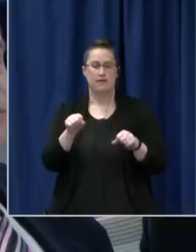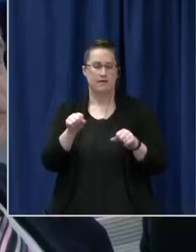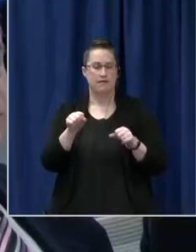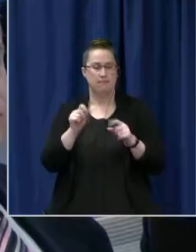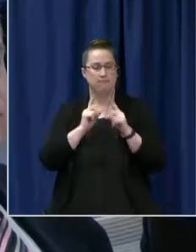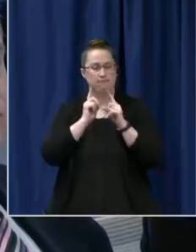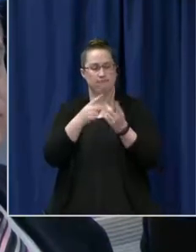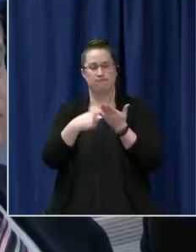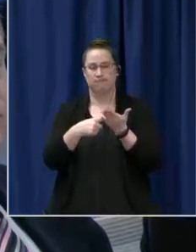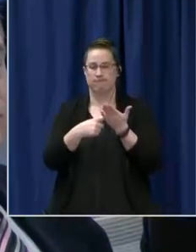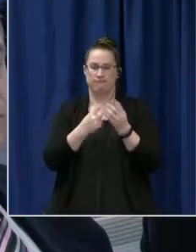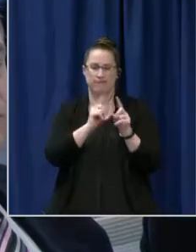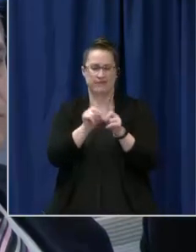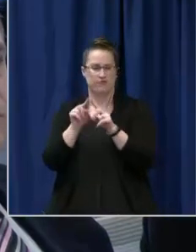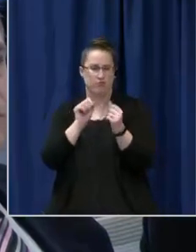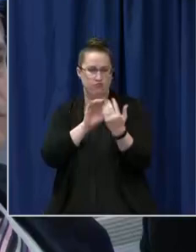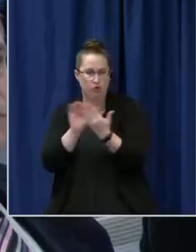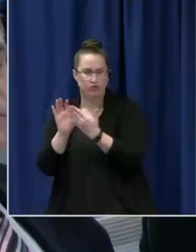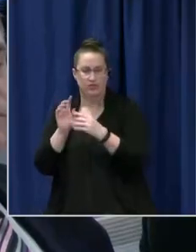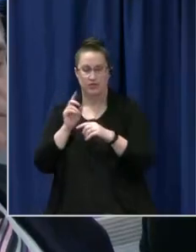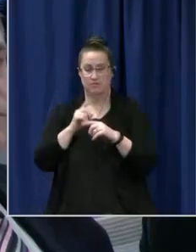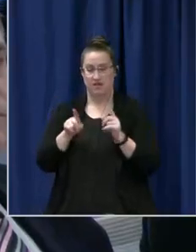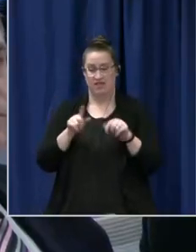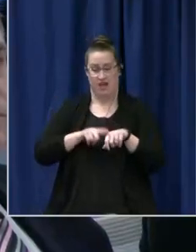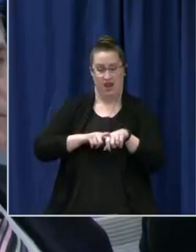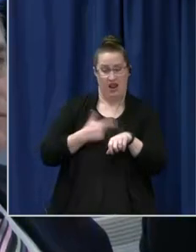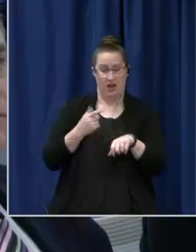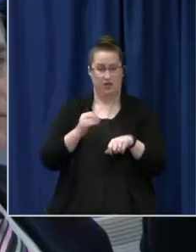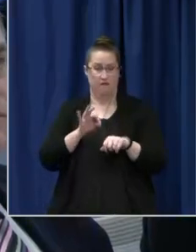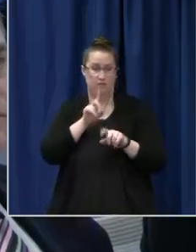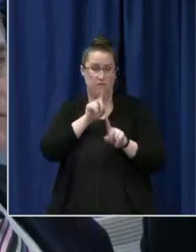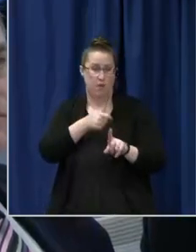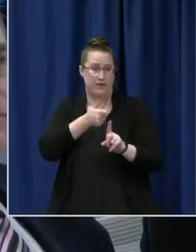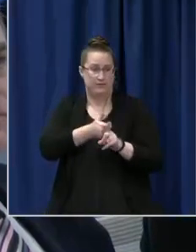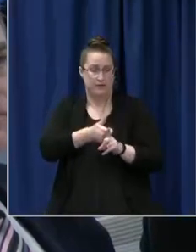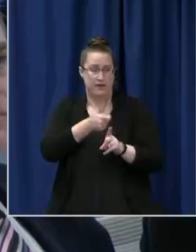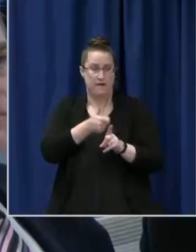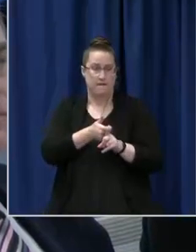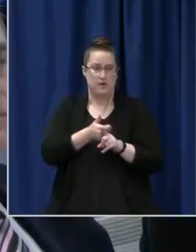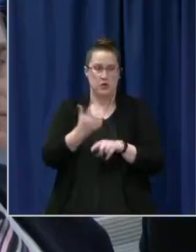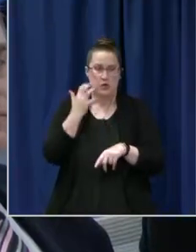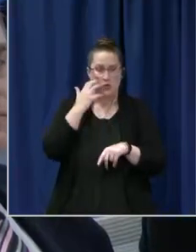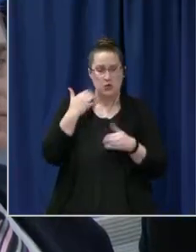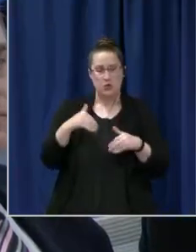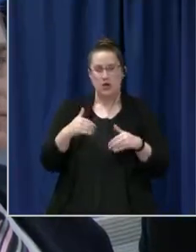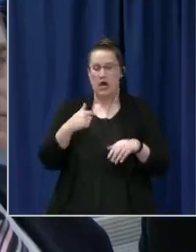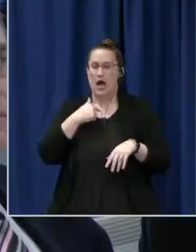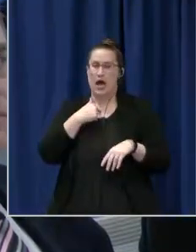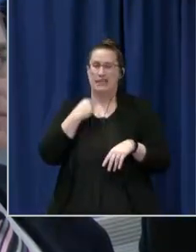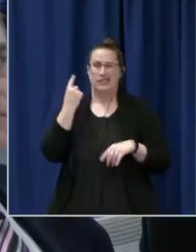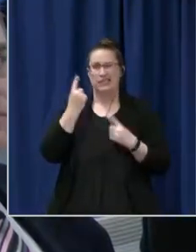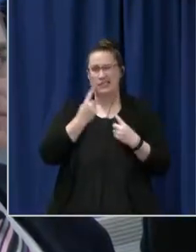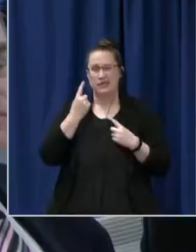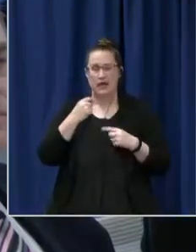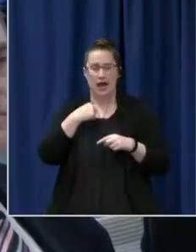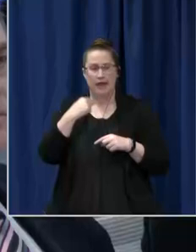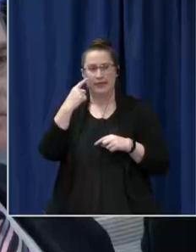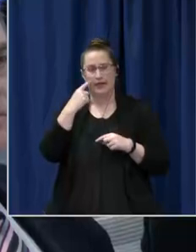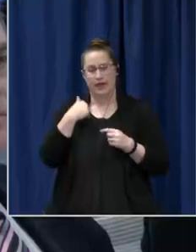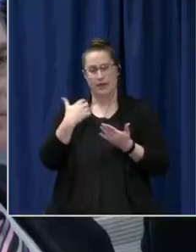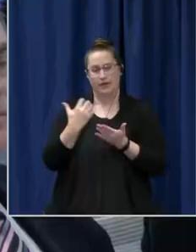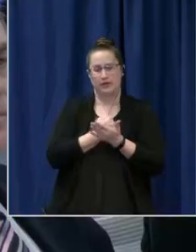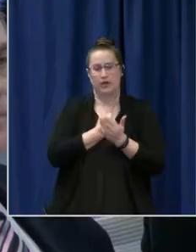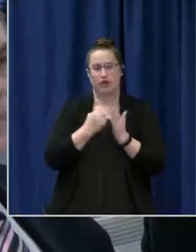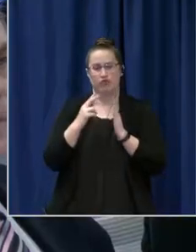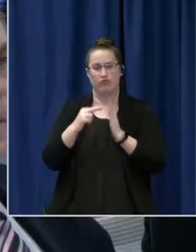in a variety of ways, but given the length of the report, what I thought I would do is read